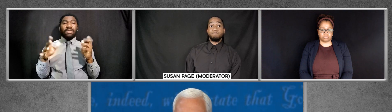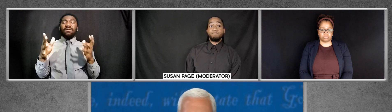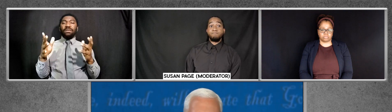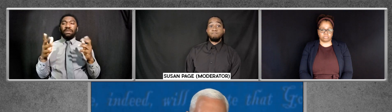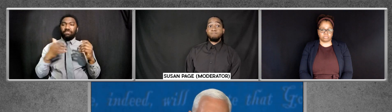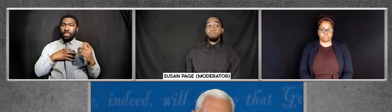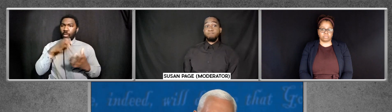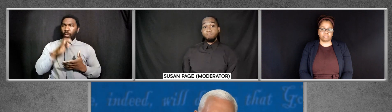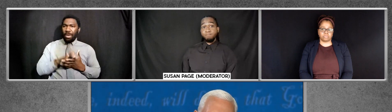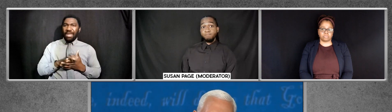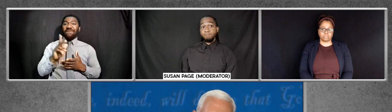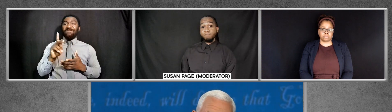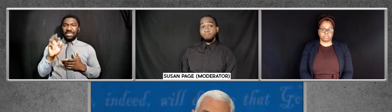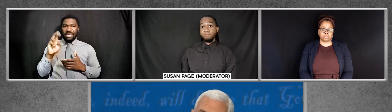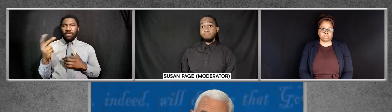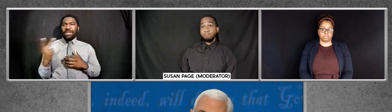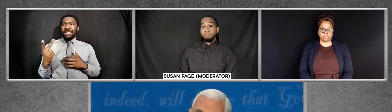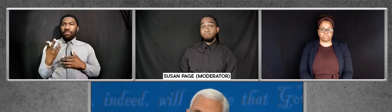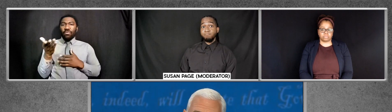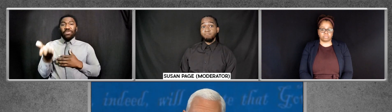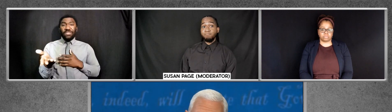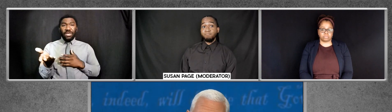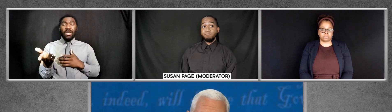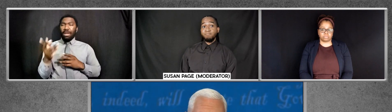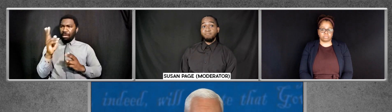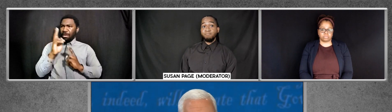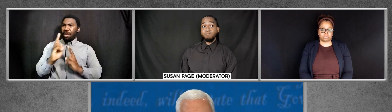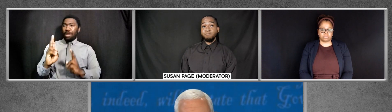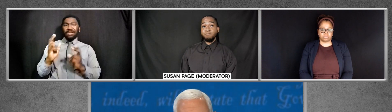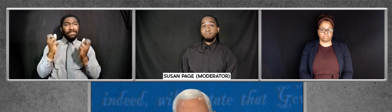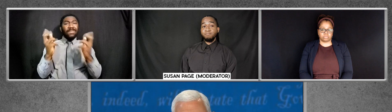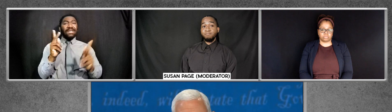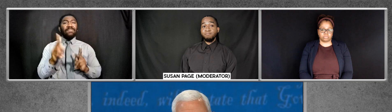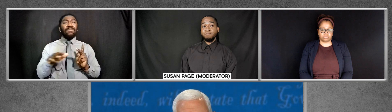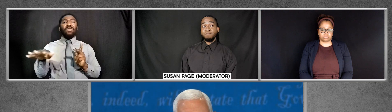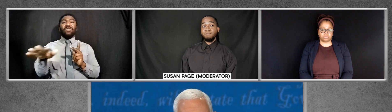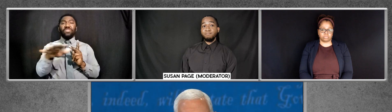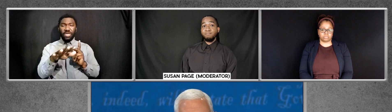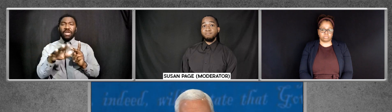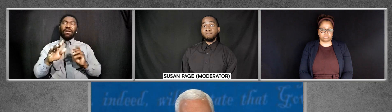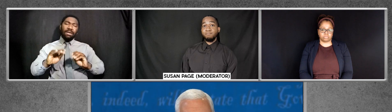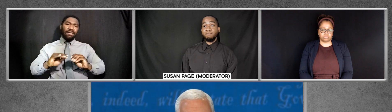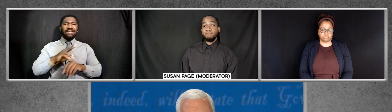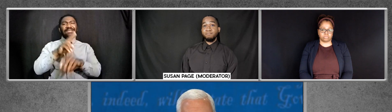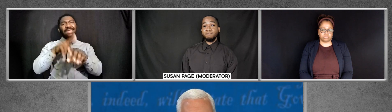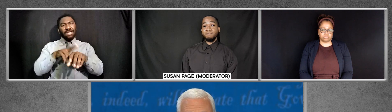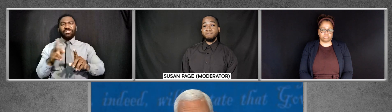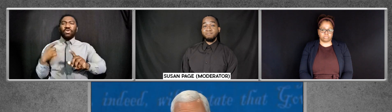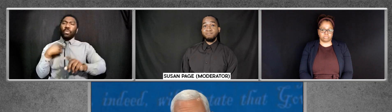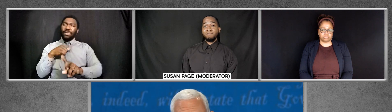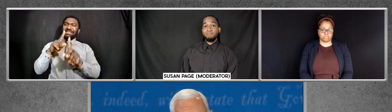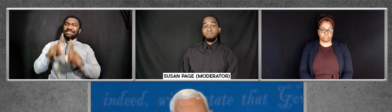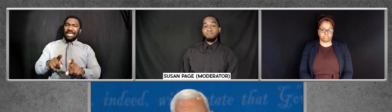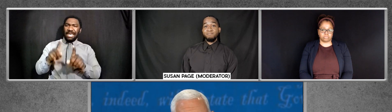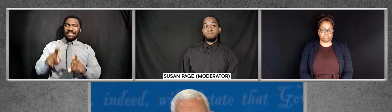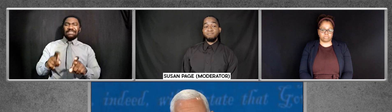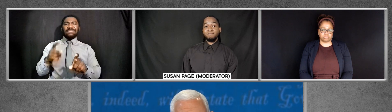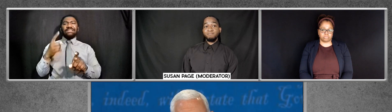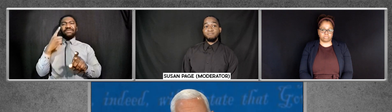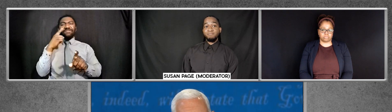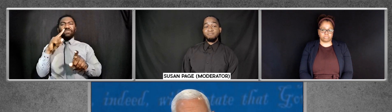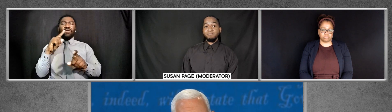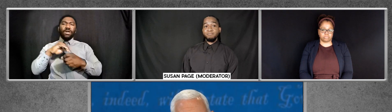were there and honored to be there. Many of the people who were at that event, Susan, actually were tested for coronavirus, and it was an outdoor event,